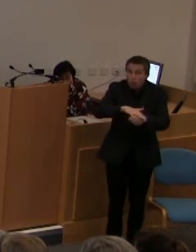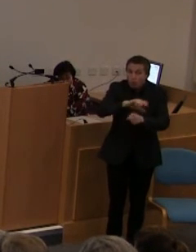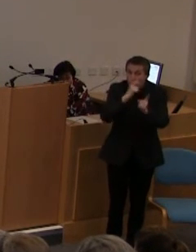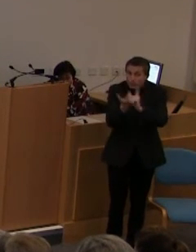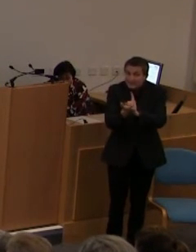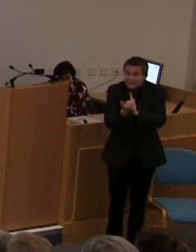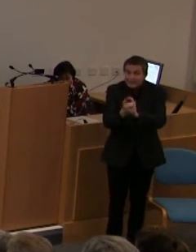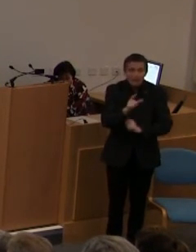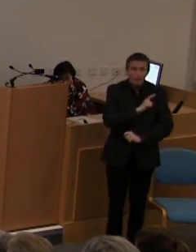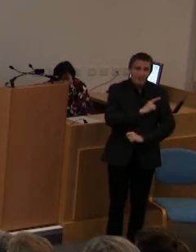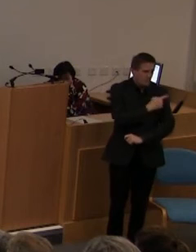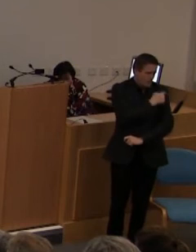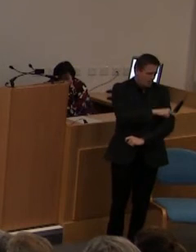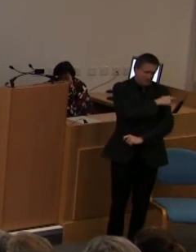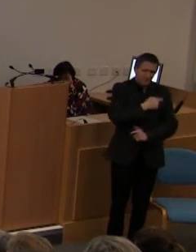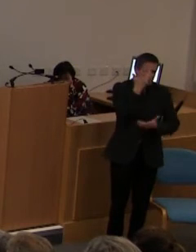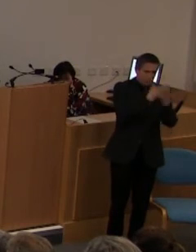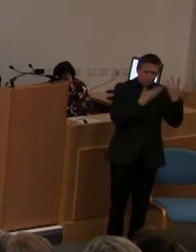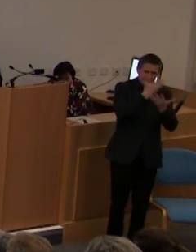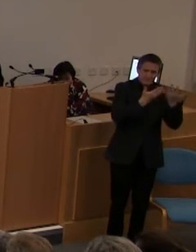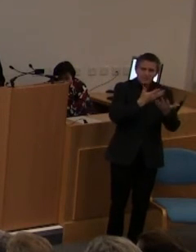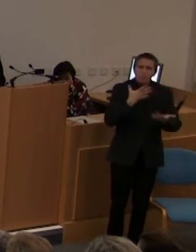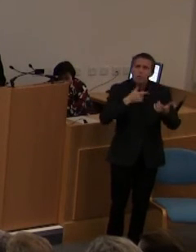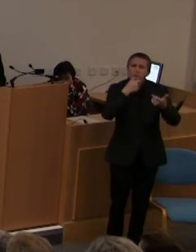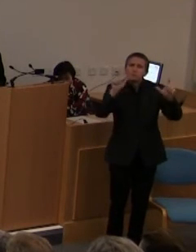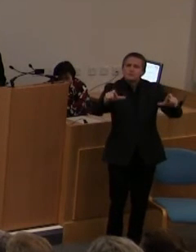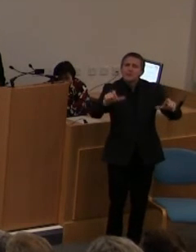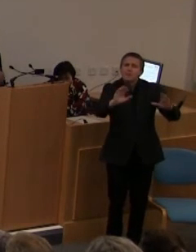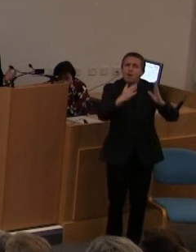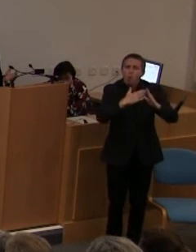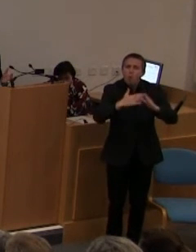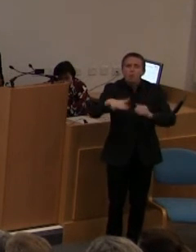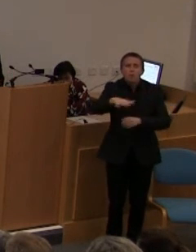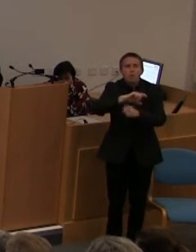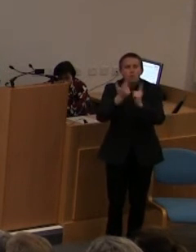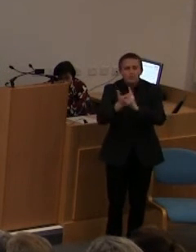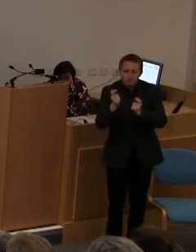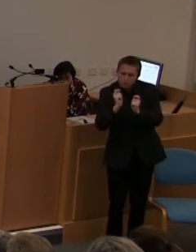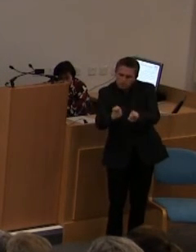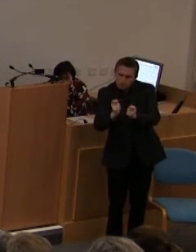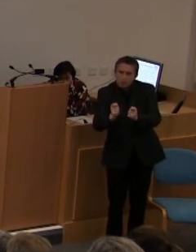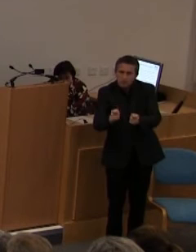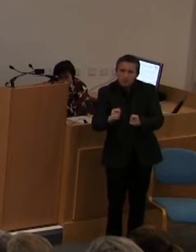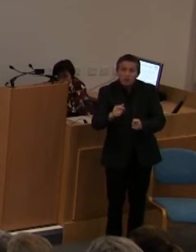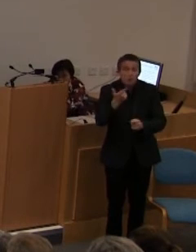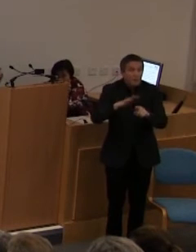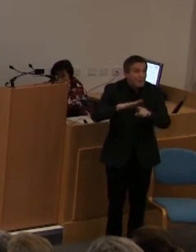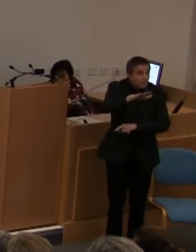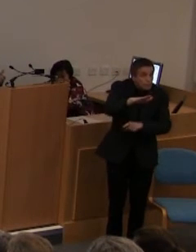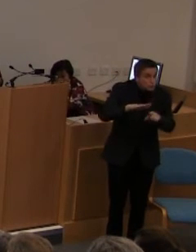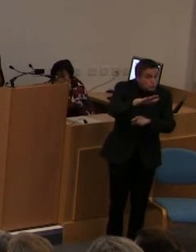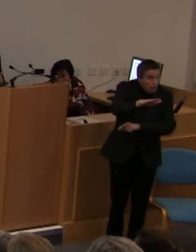pressure off the hospital, particularly emergency admissions. In the future, you could be seen